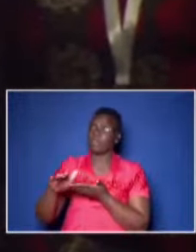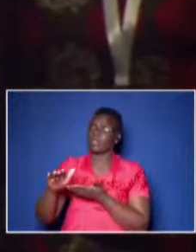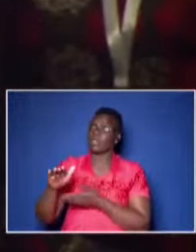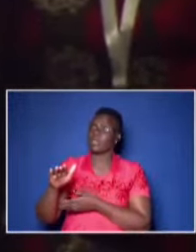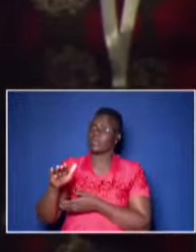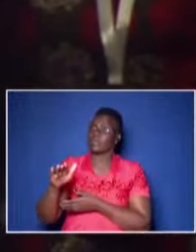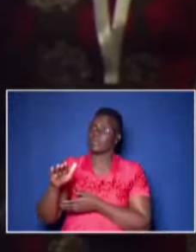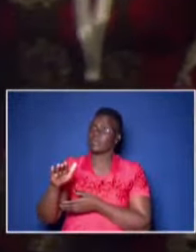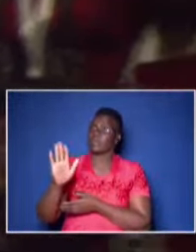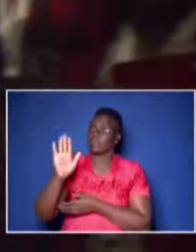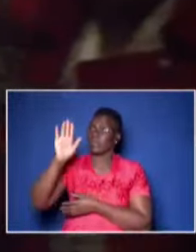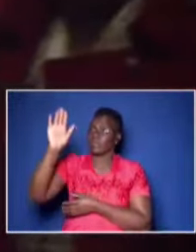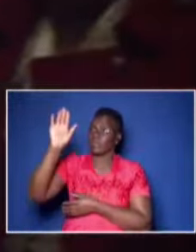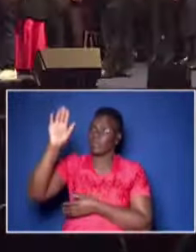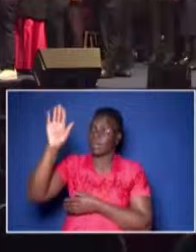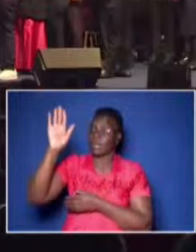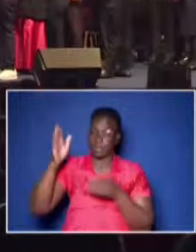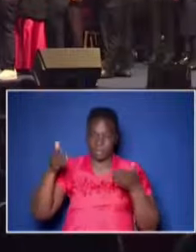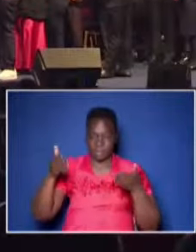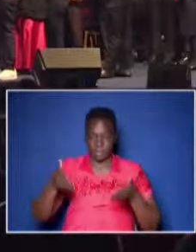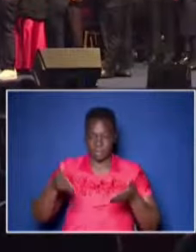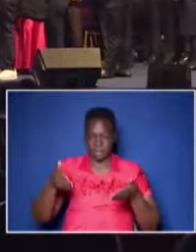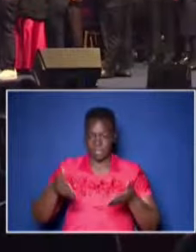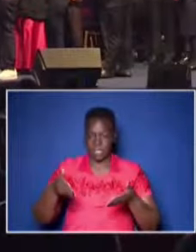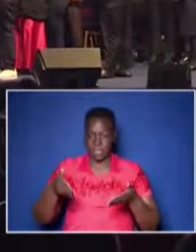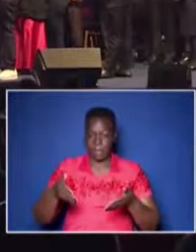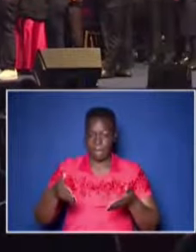presence his pres